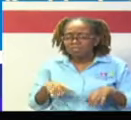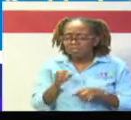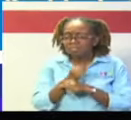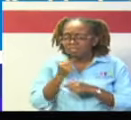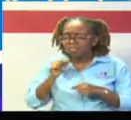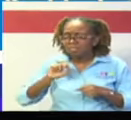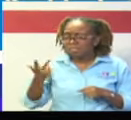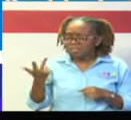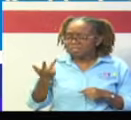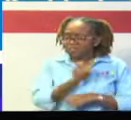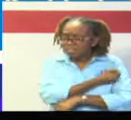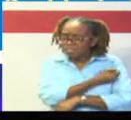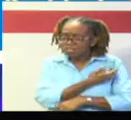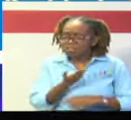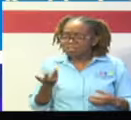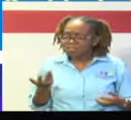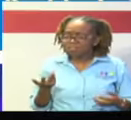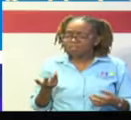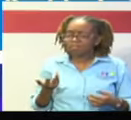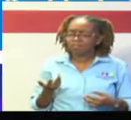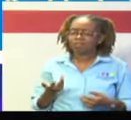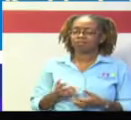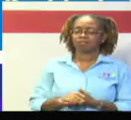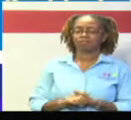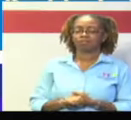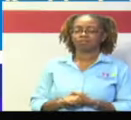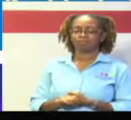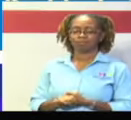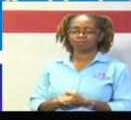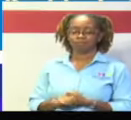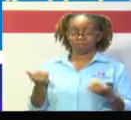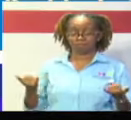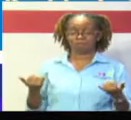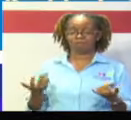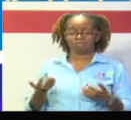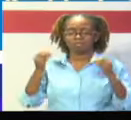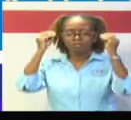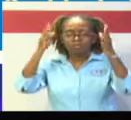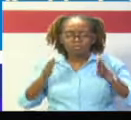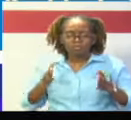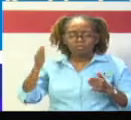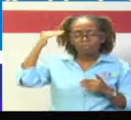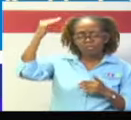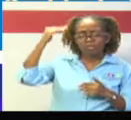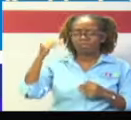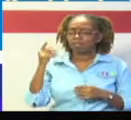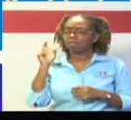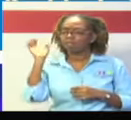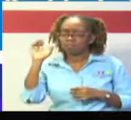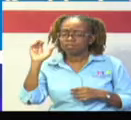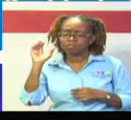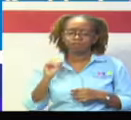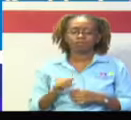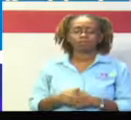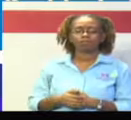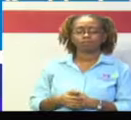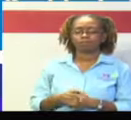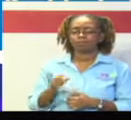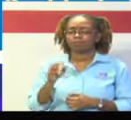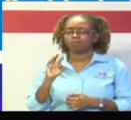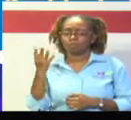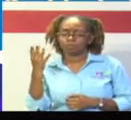question is for Professor Carrington. Professor Carrington, out of the variants of concern, the four variants of concern now, would you say that